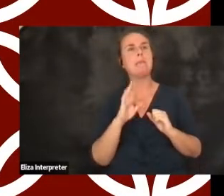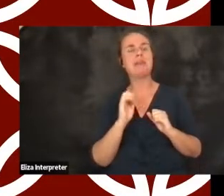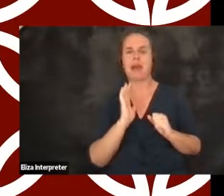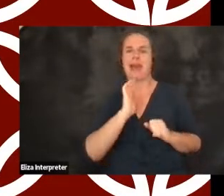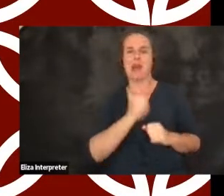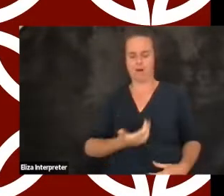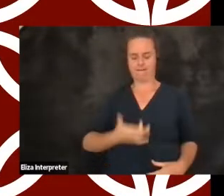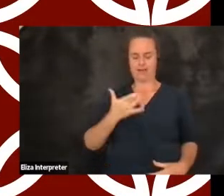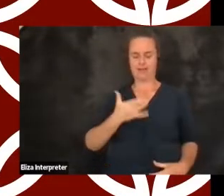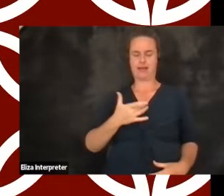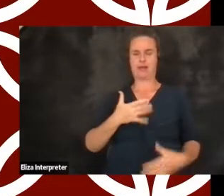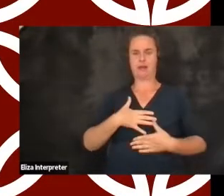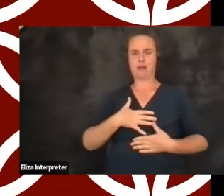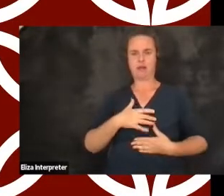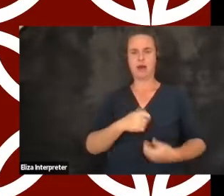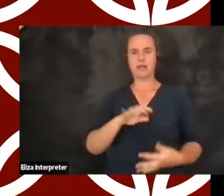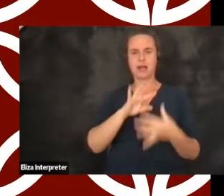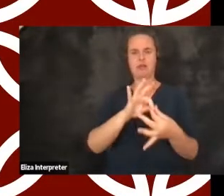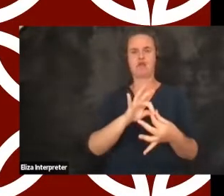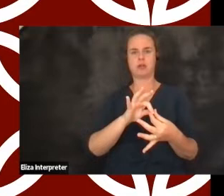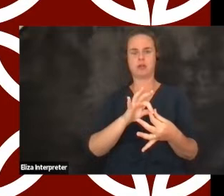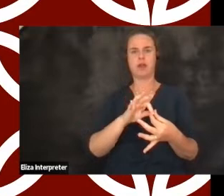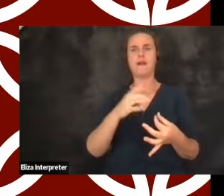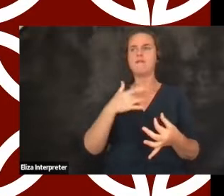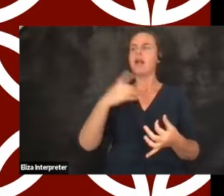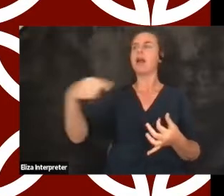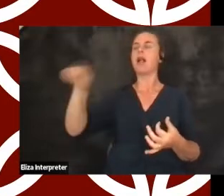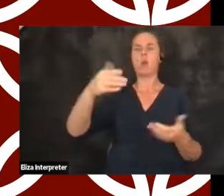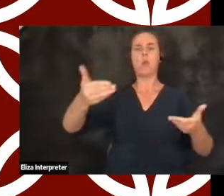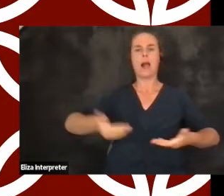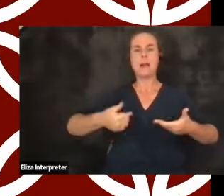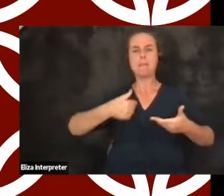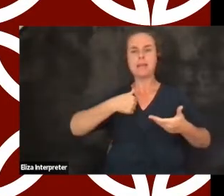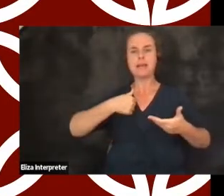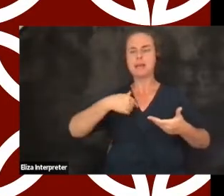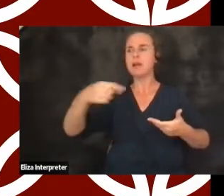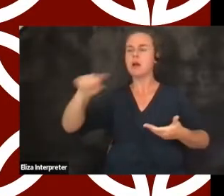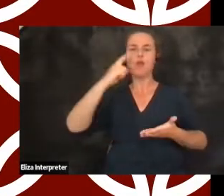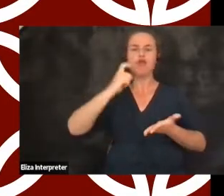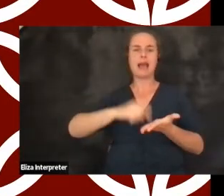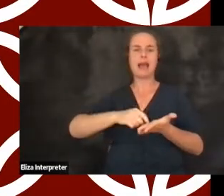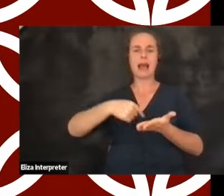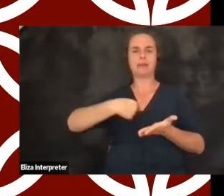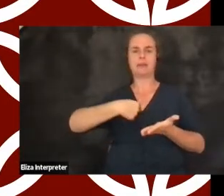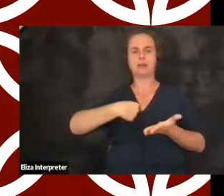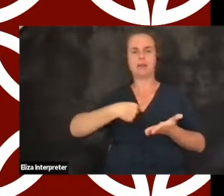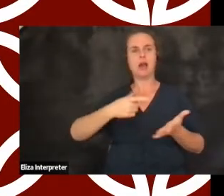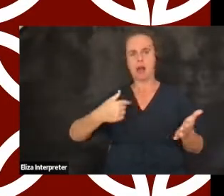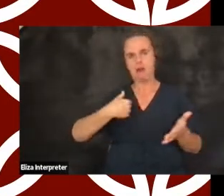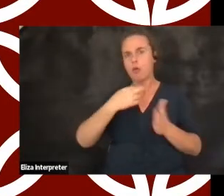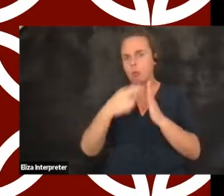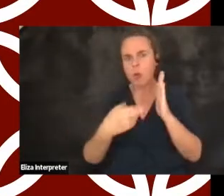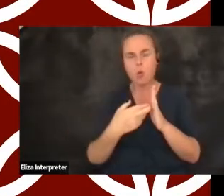connection, about being welcomed and recognized, about having a role and having